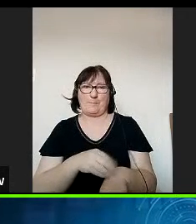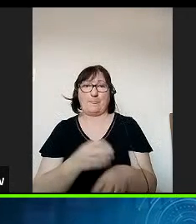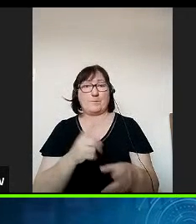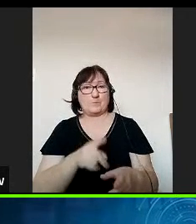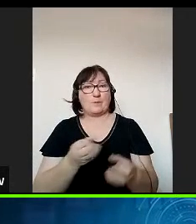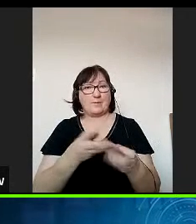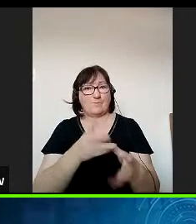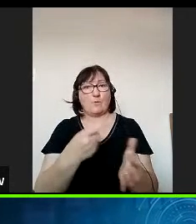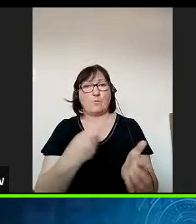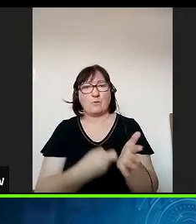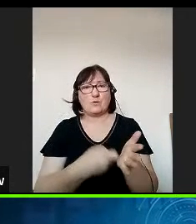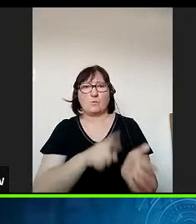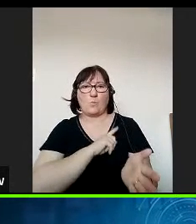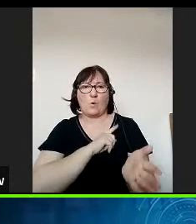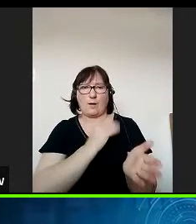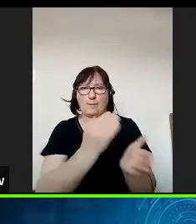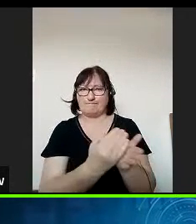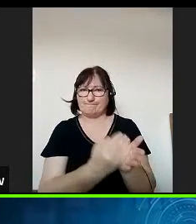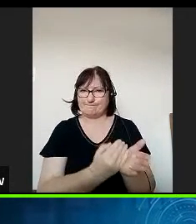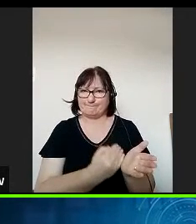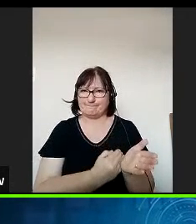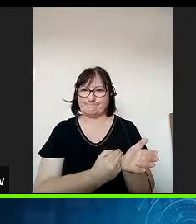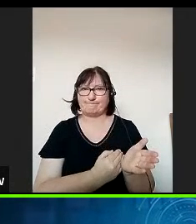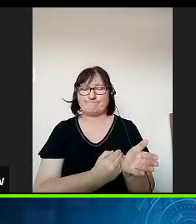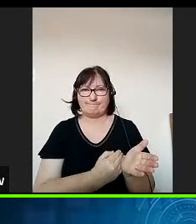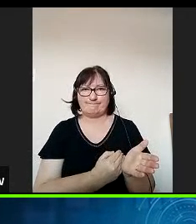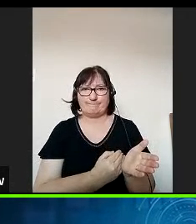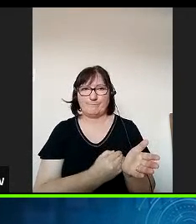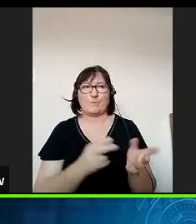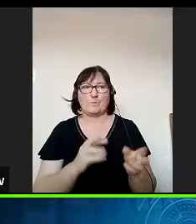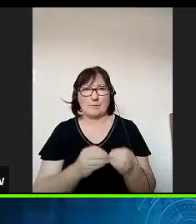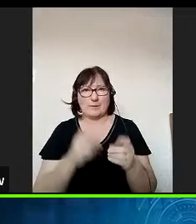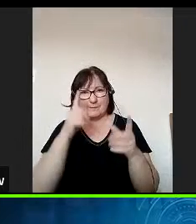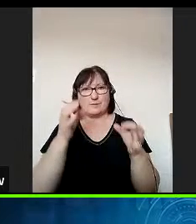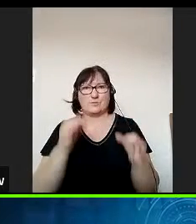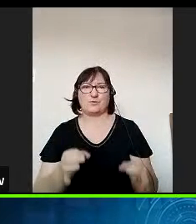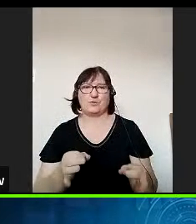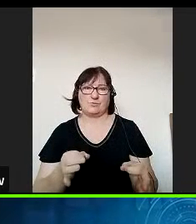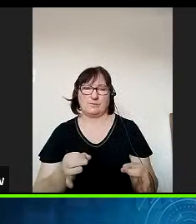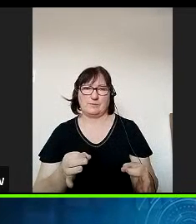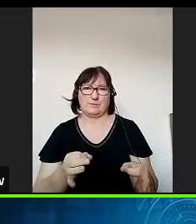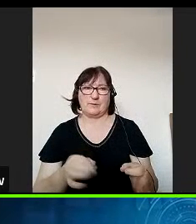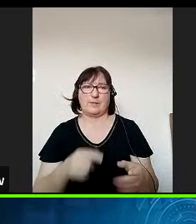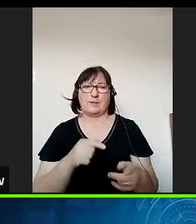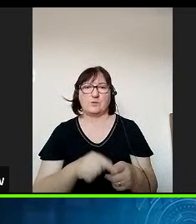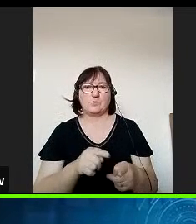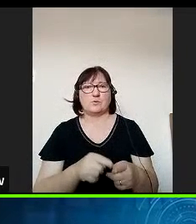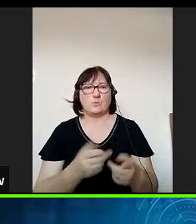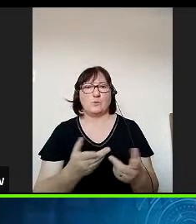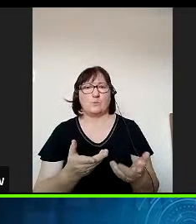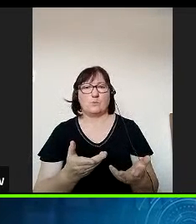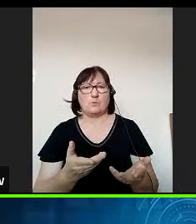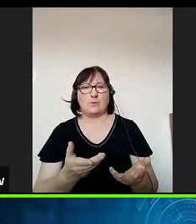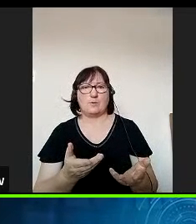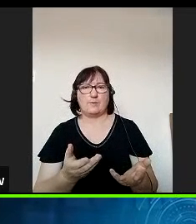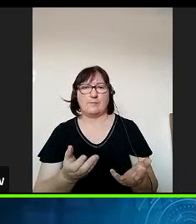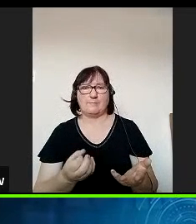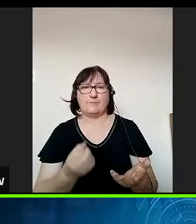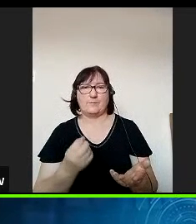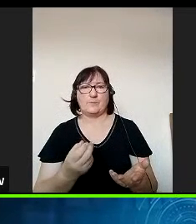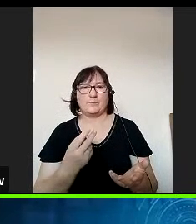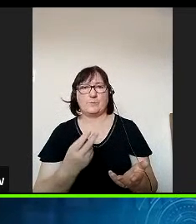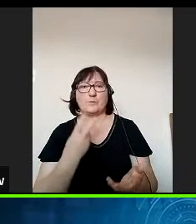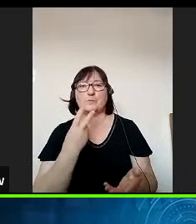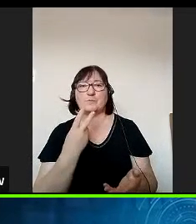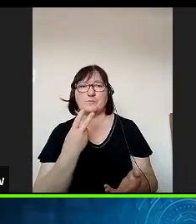for the intention of making a decision, and that is to demand or to see something that is